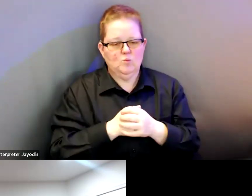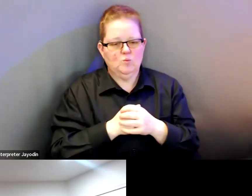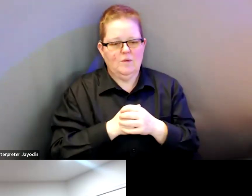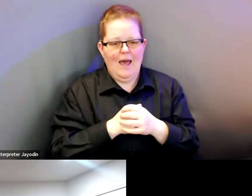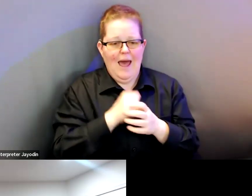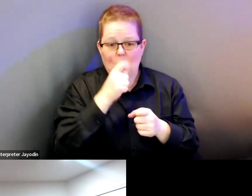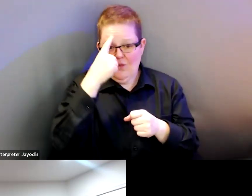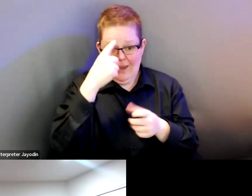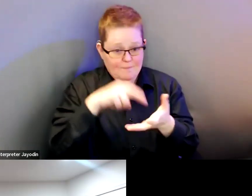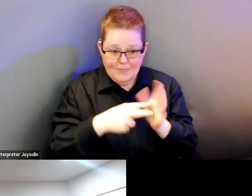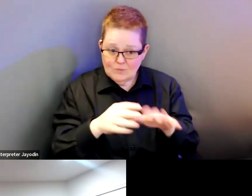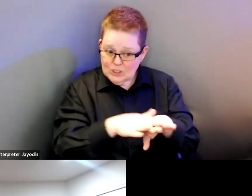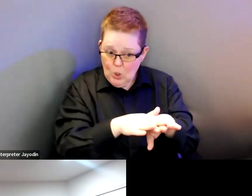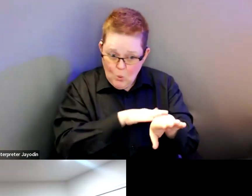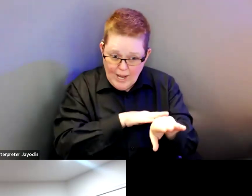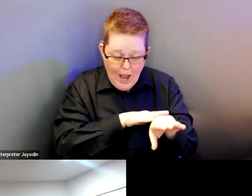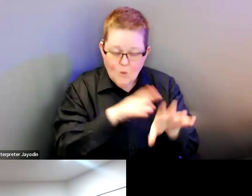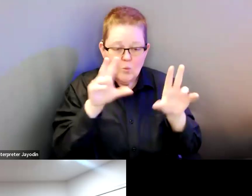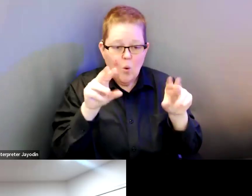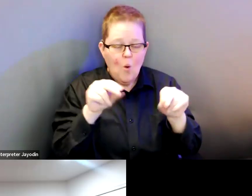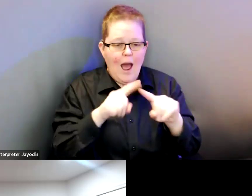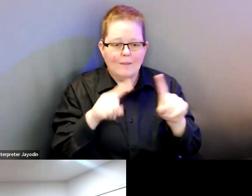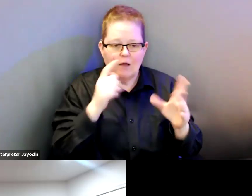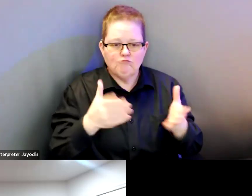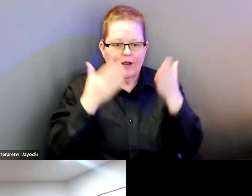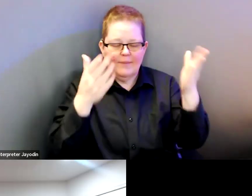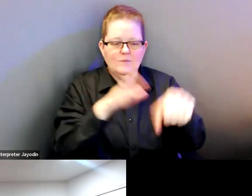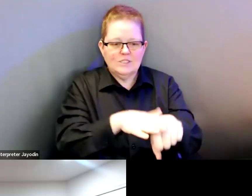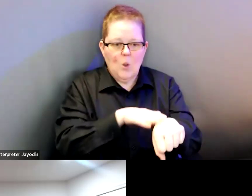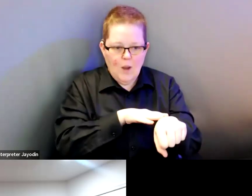down, but I'm not recommending that we slow down.